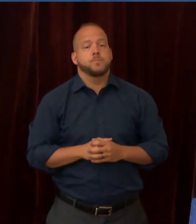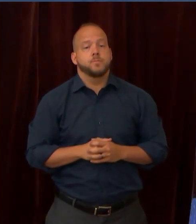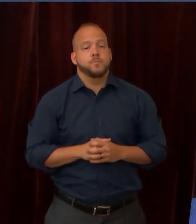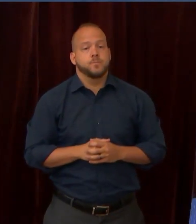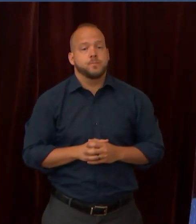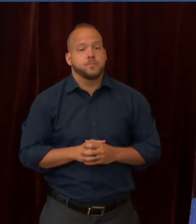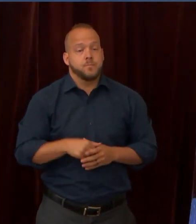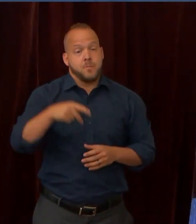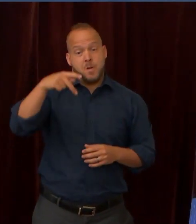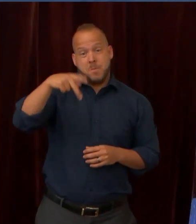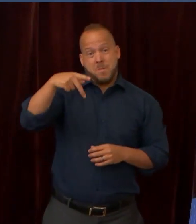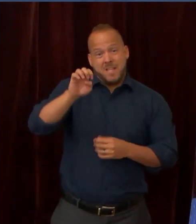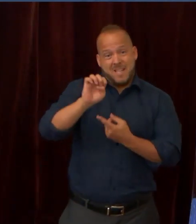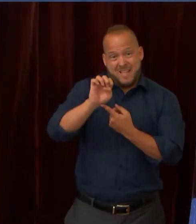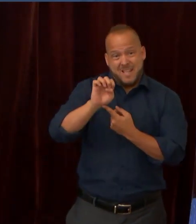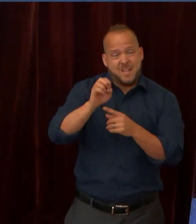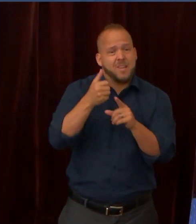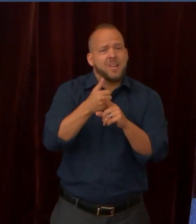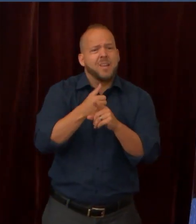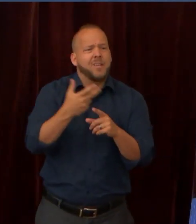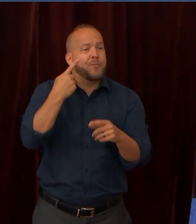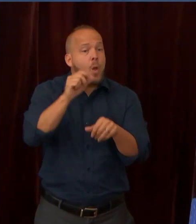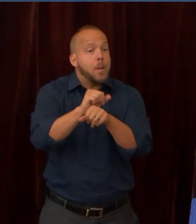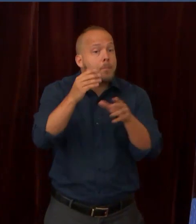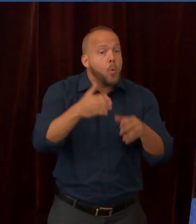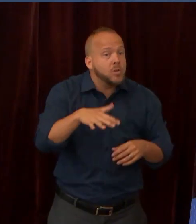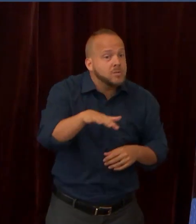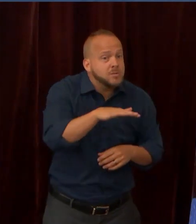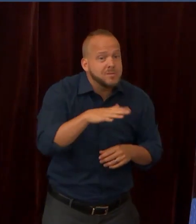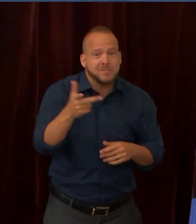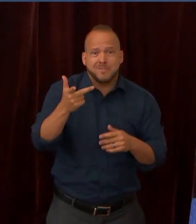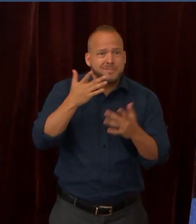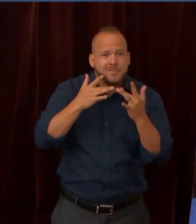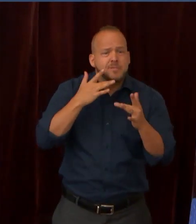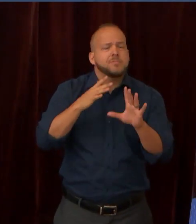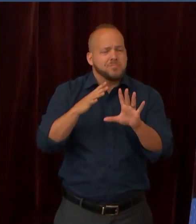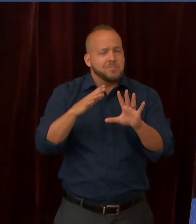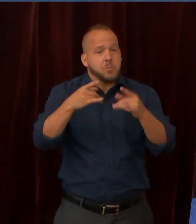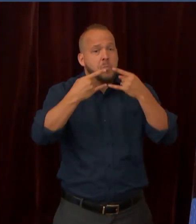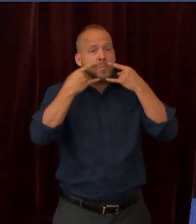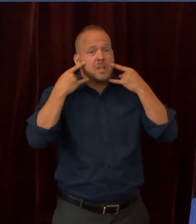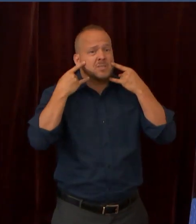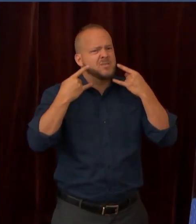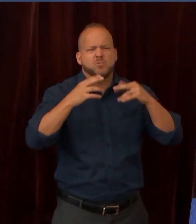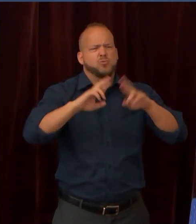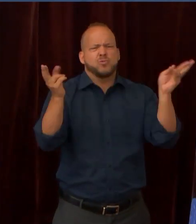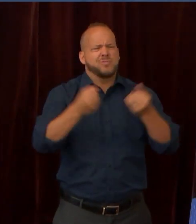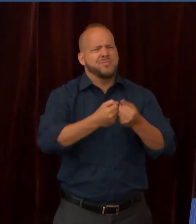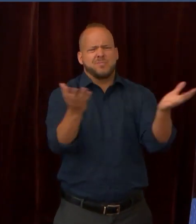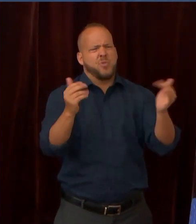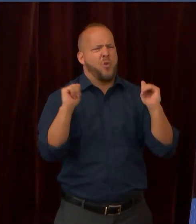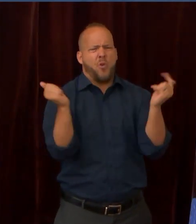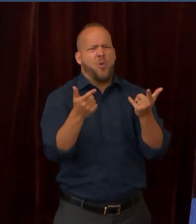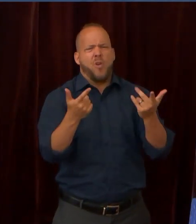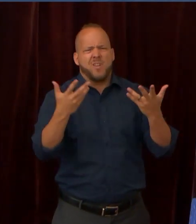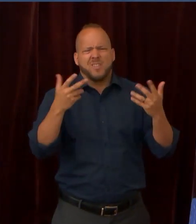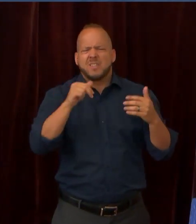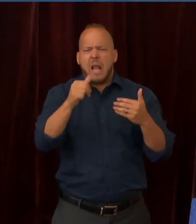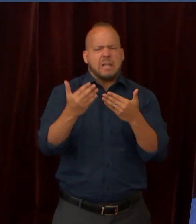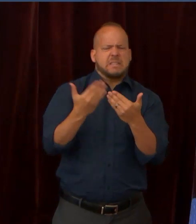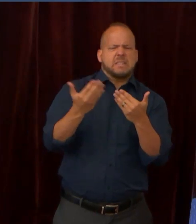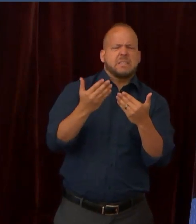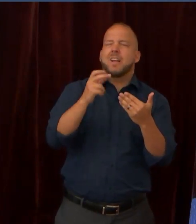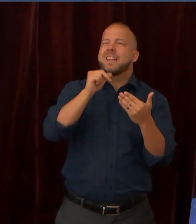situation, those masks are readily available. So I really don't believe that'll be a challenge. We have time for a few